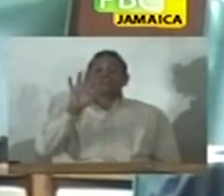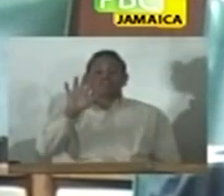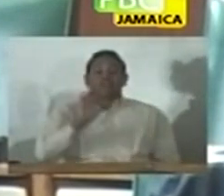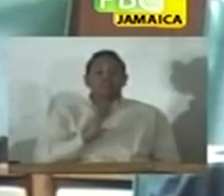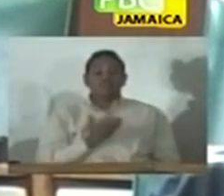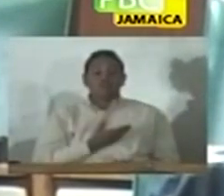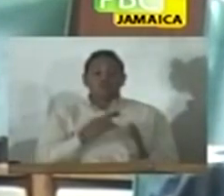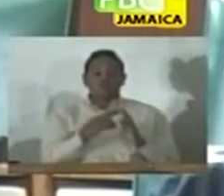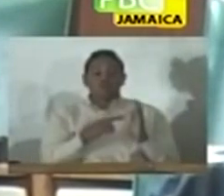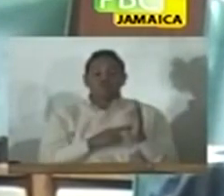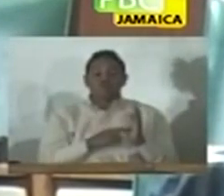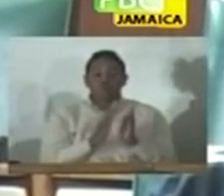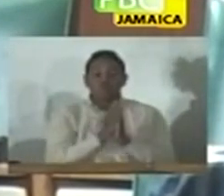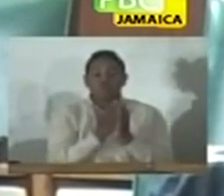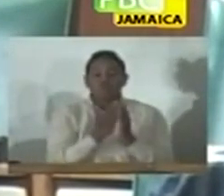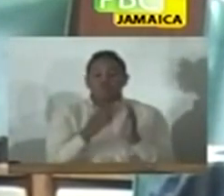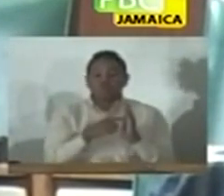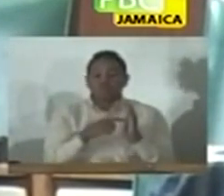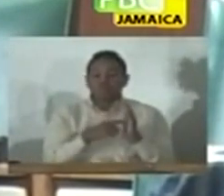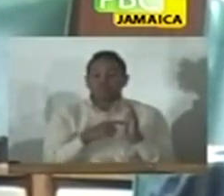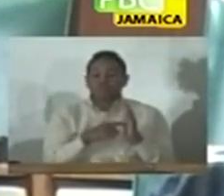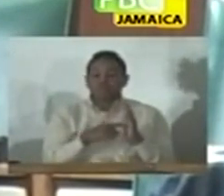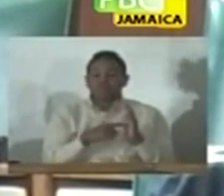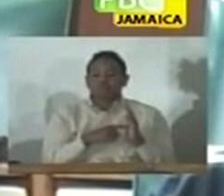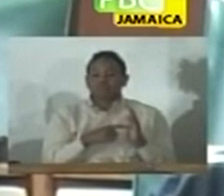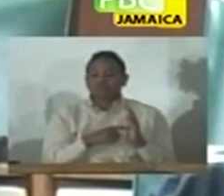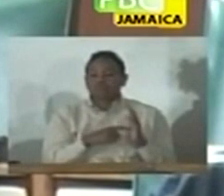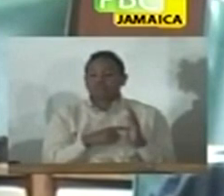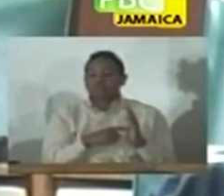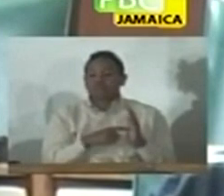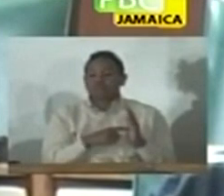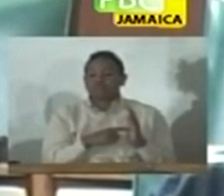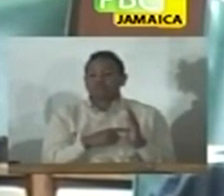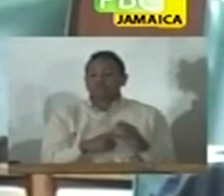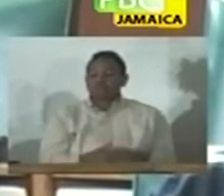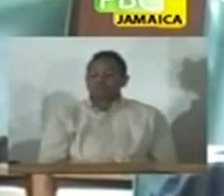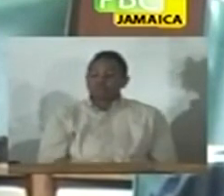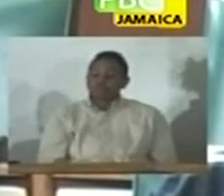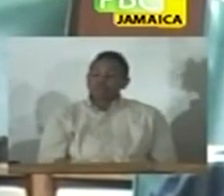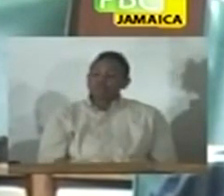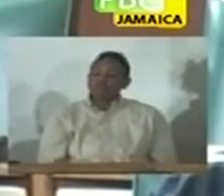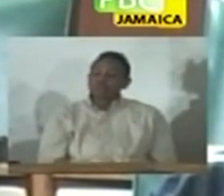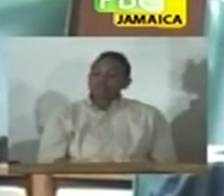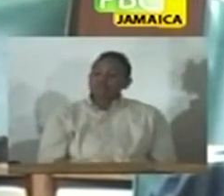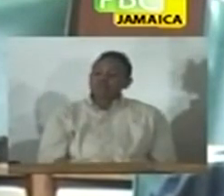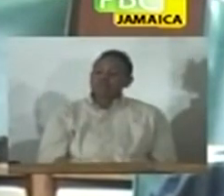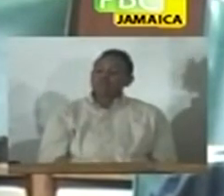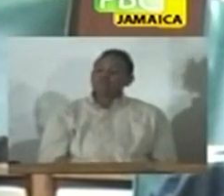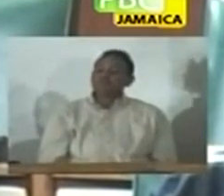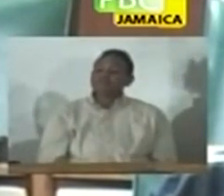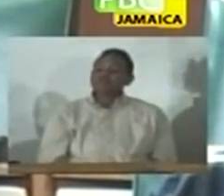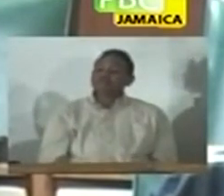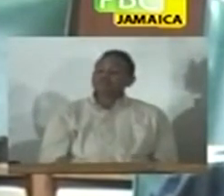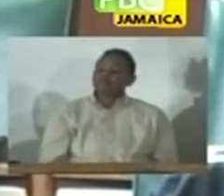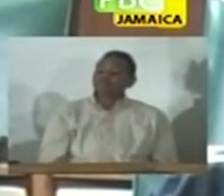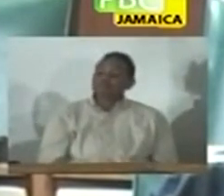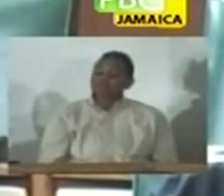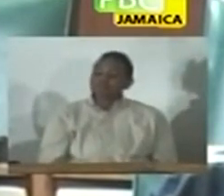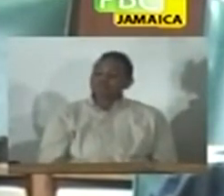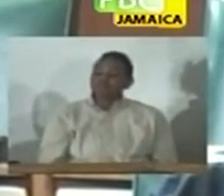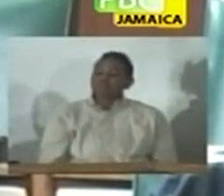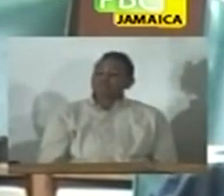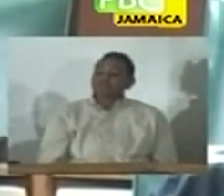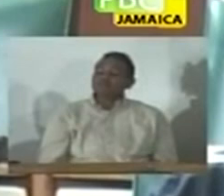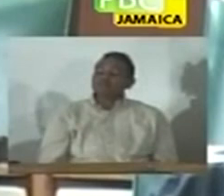standing orders that speak to the need for members to confine